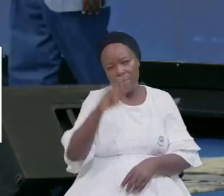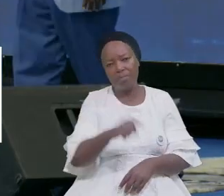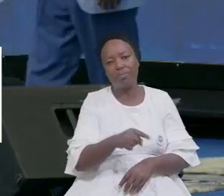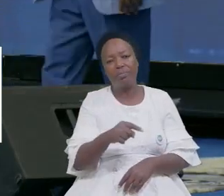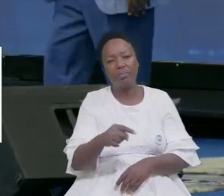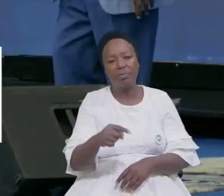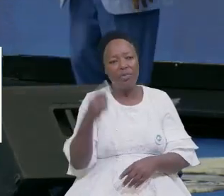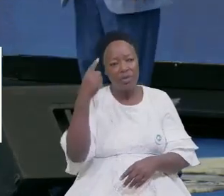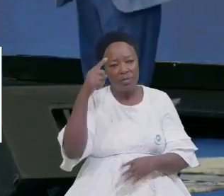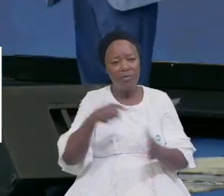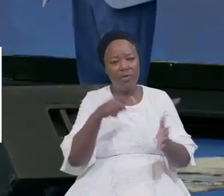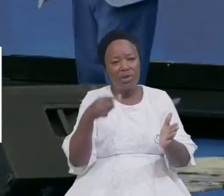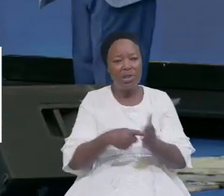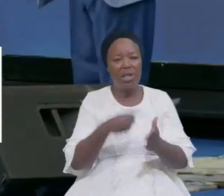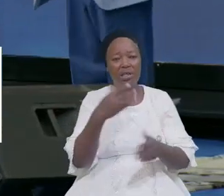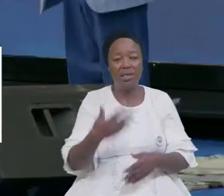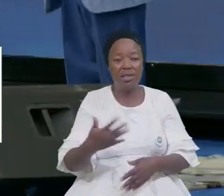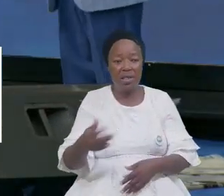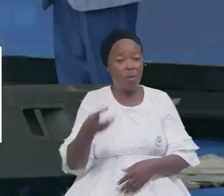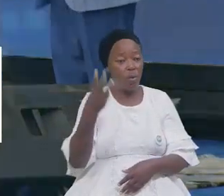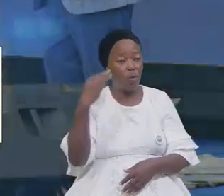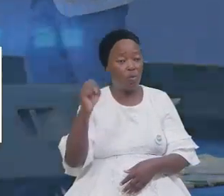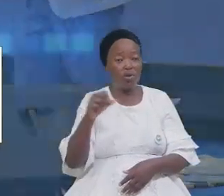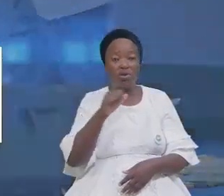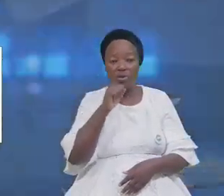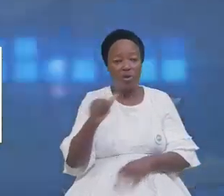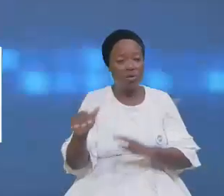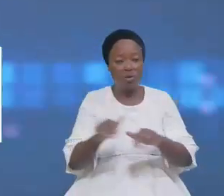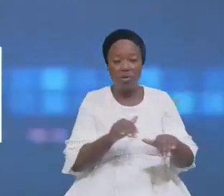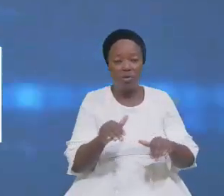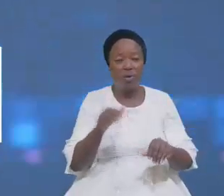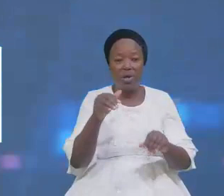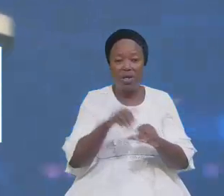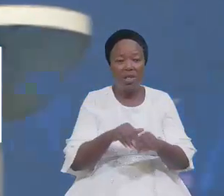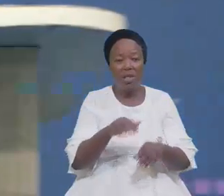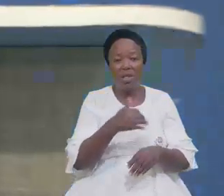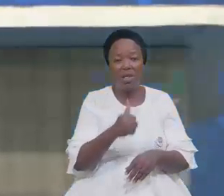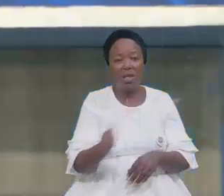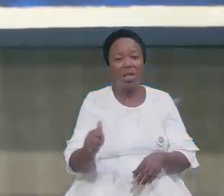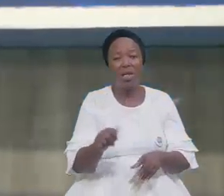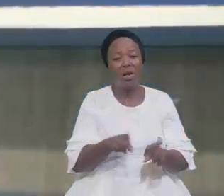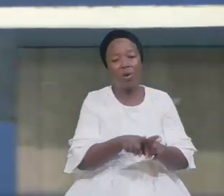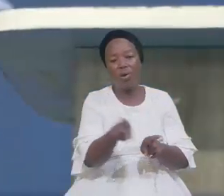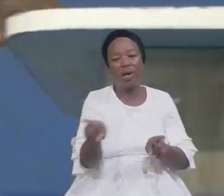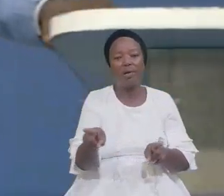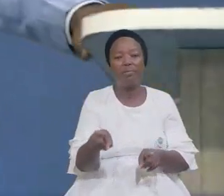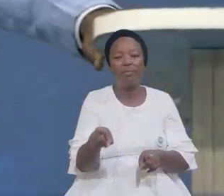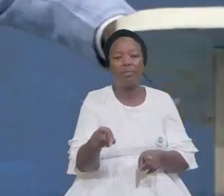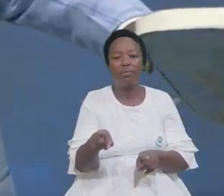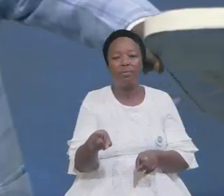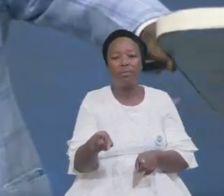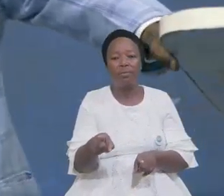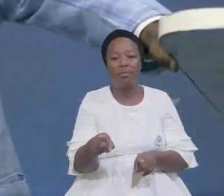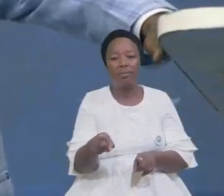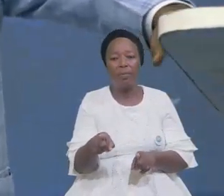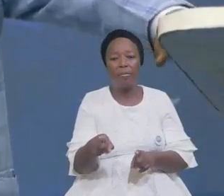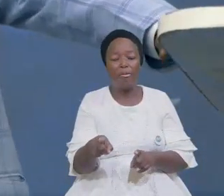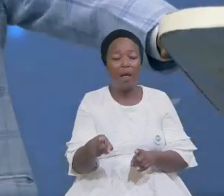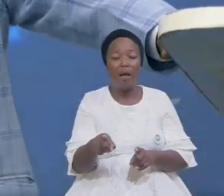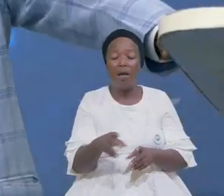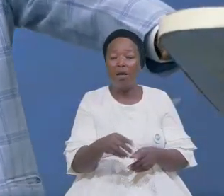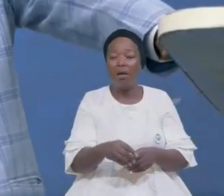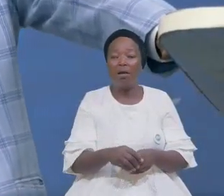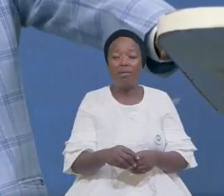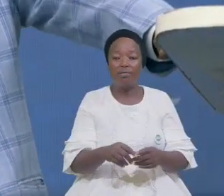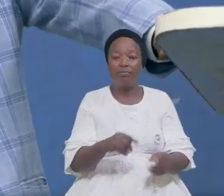this thing was not done in a corner. Calvary was not in a